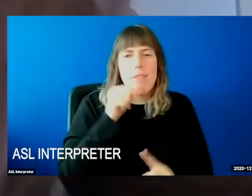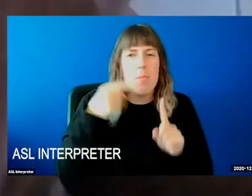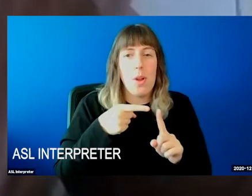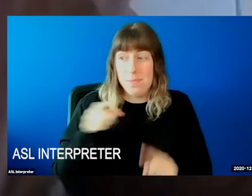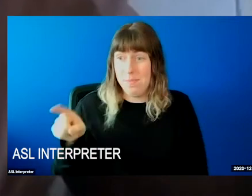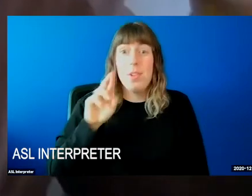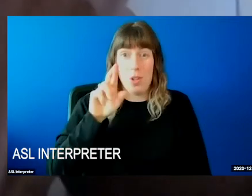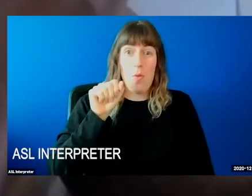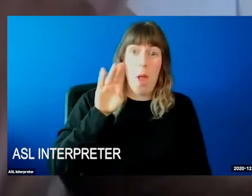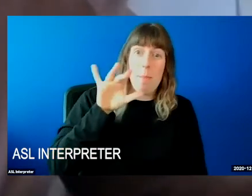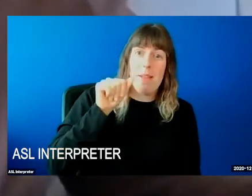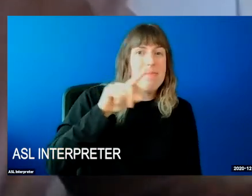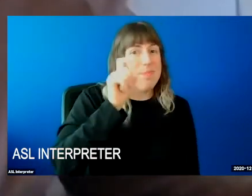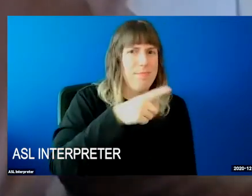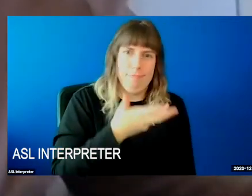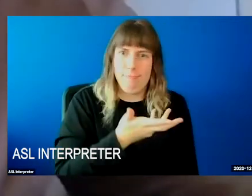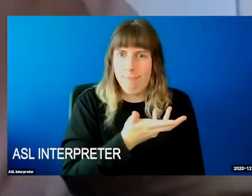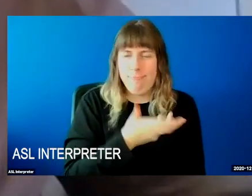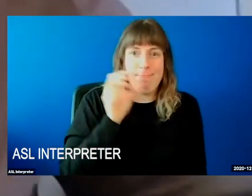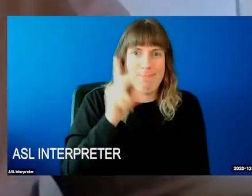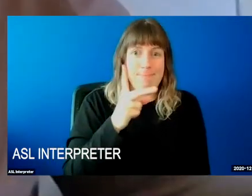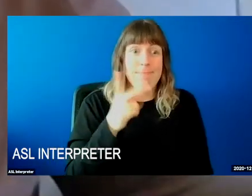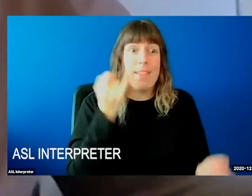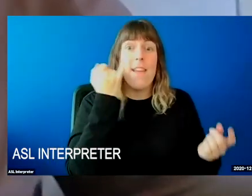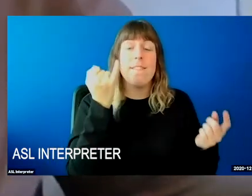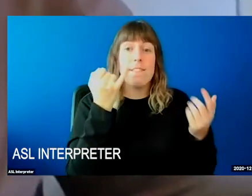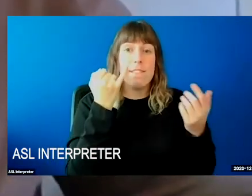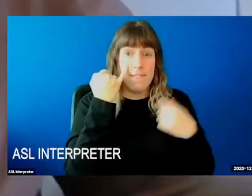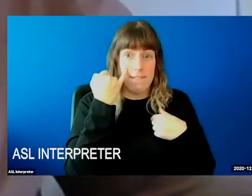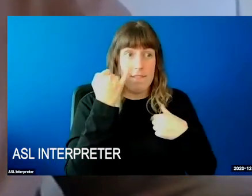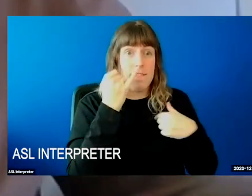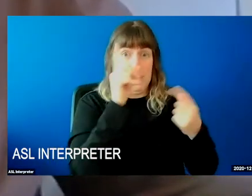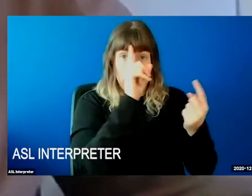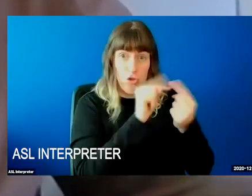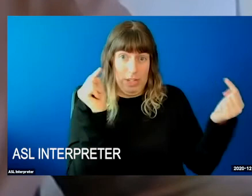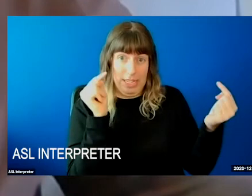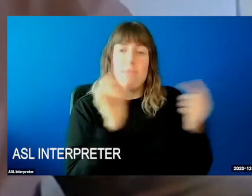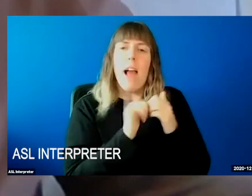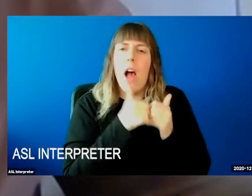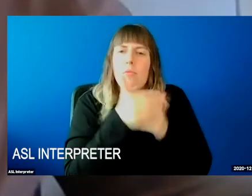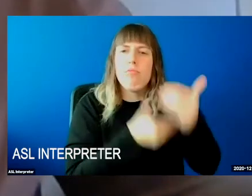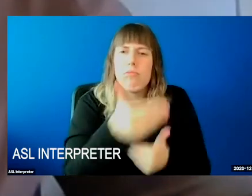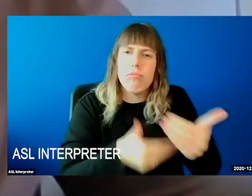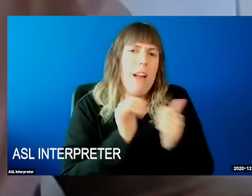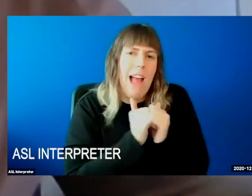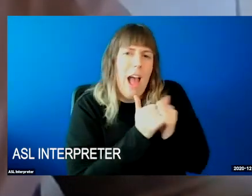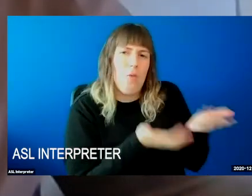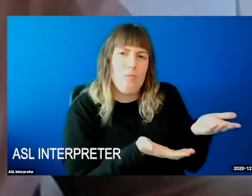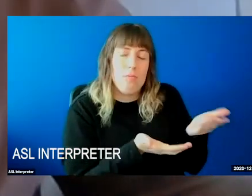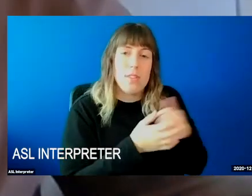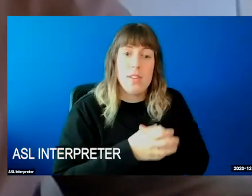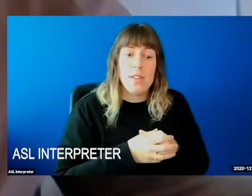then my question is, how do we move forward without consensus or agreement? Like the desire to